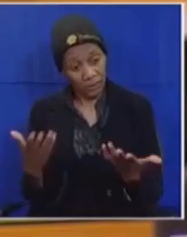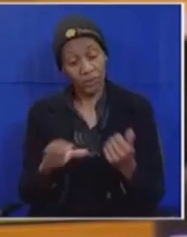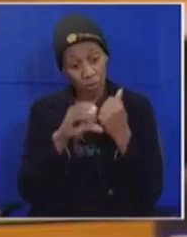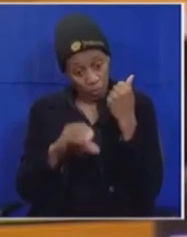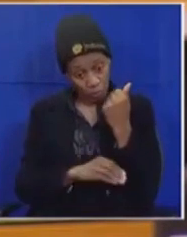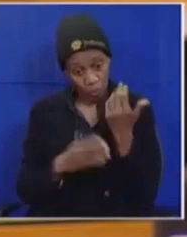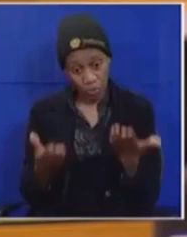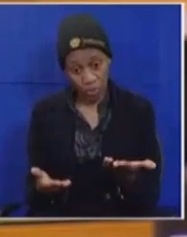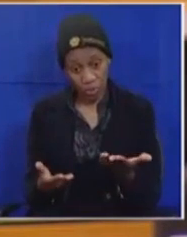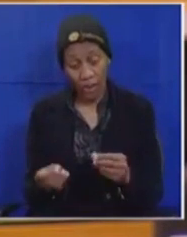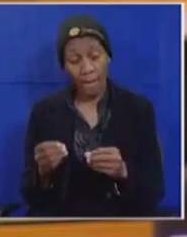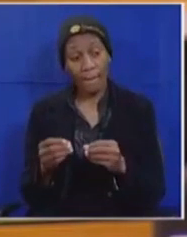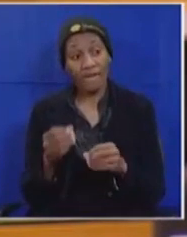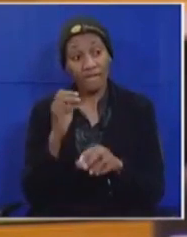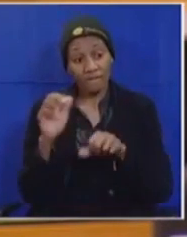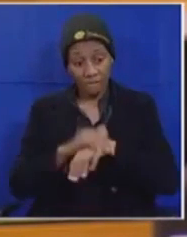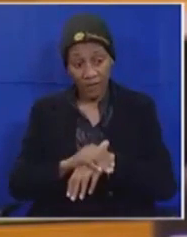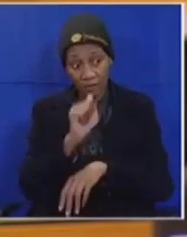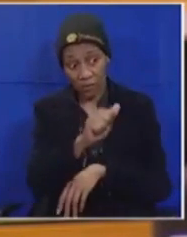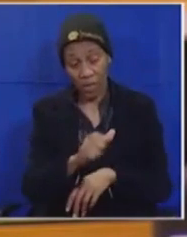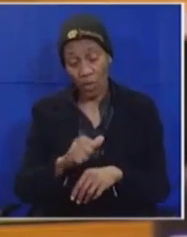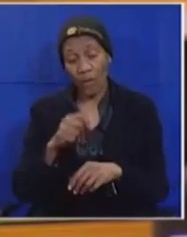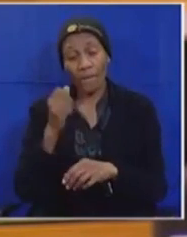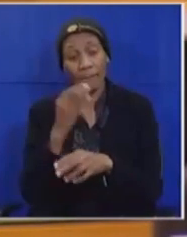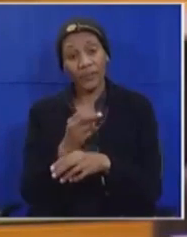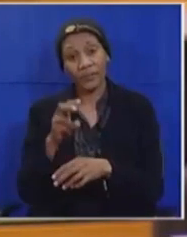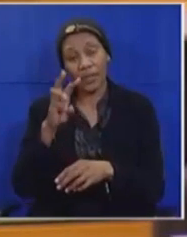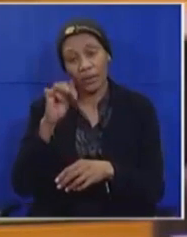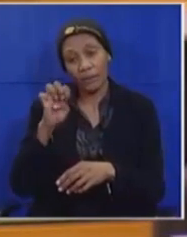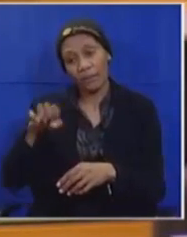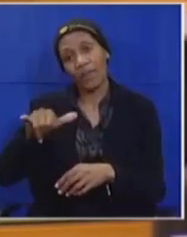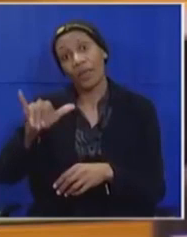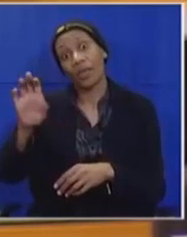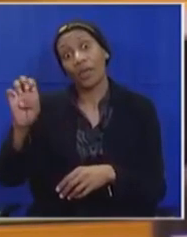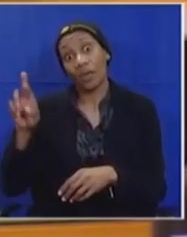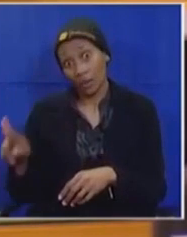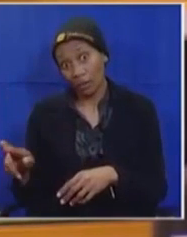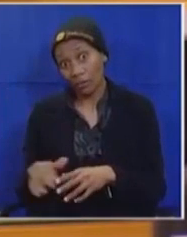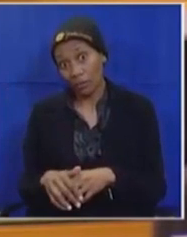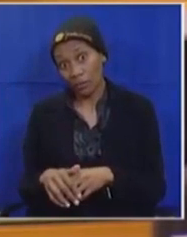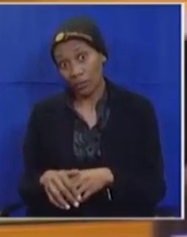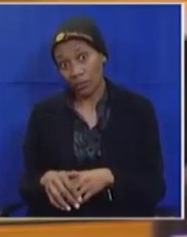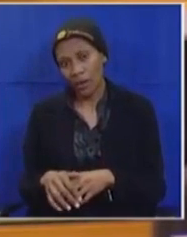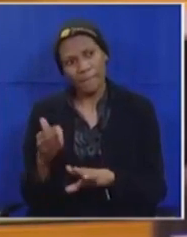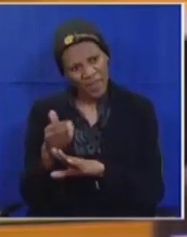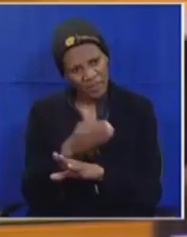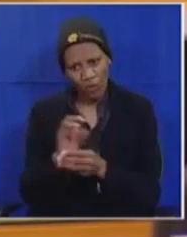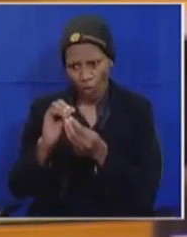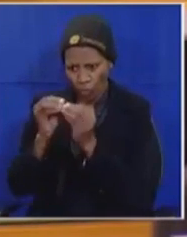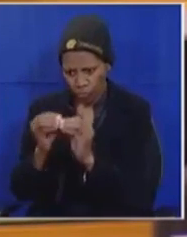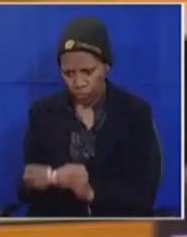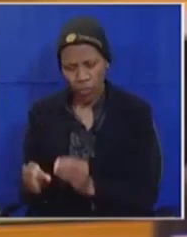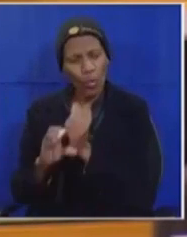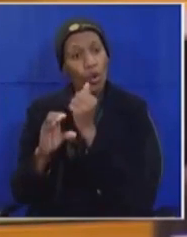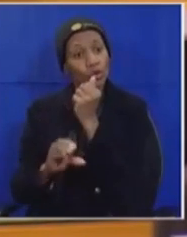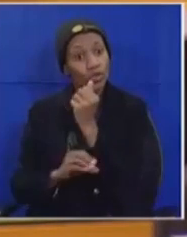colleague, Mr. Rolf Meyer, before you move to the amendment of the Constitution, tell us, how did Section